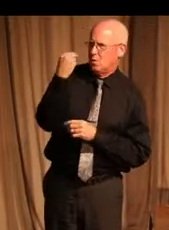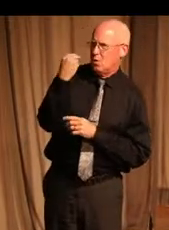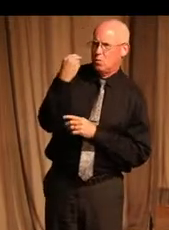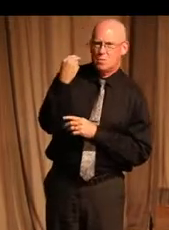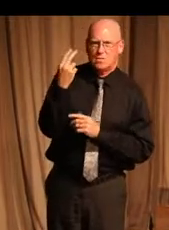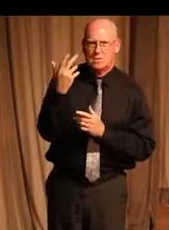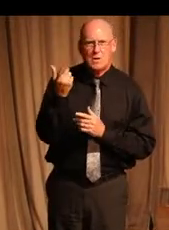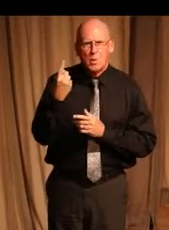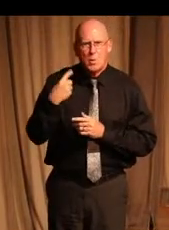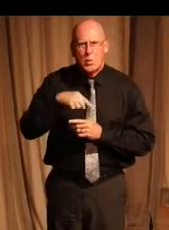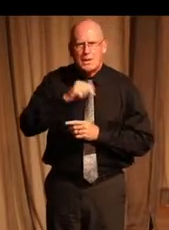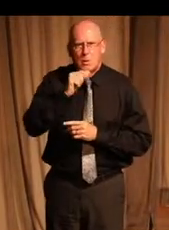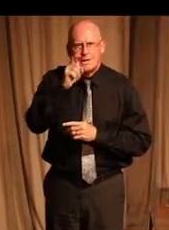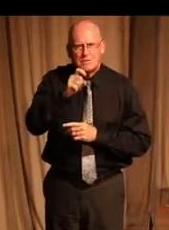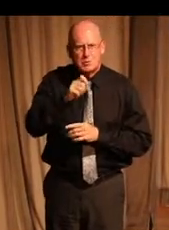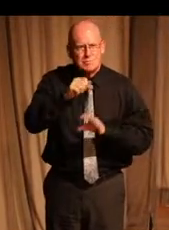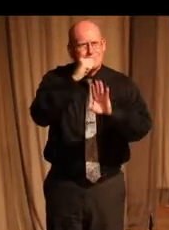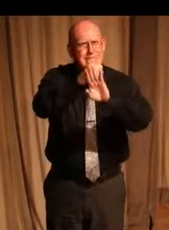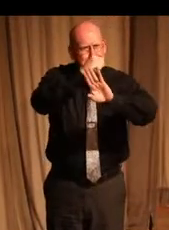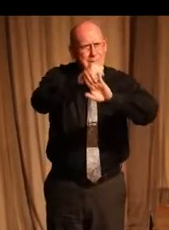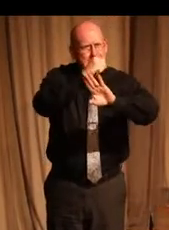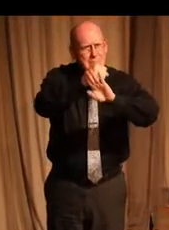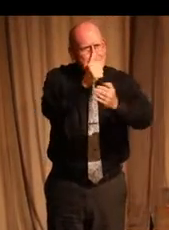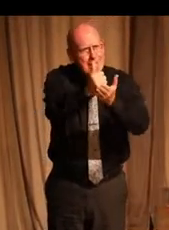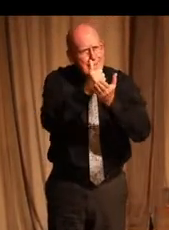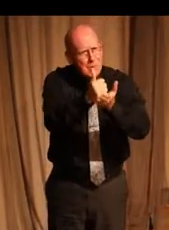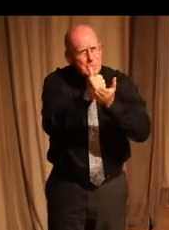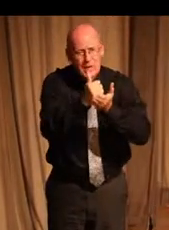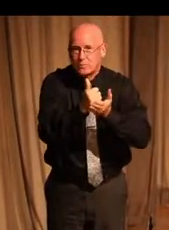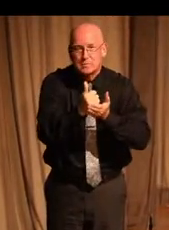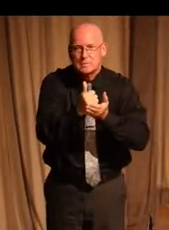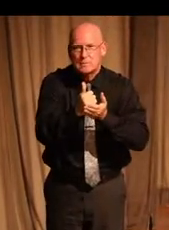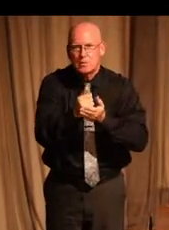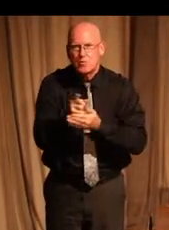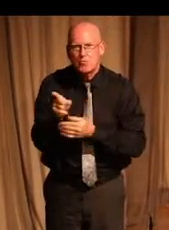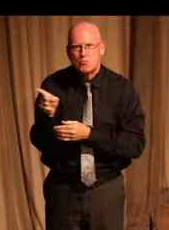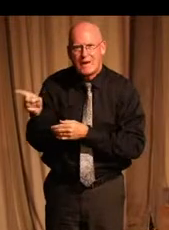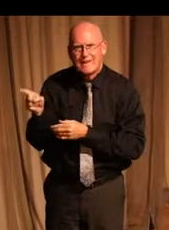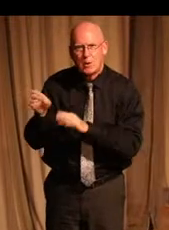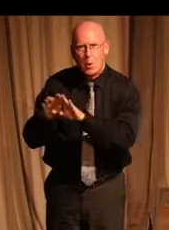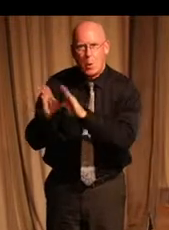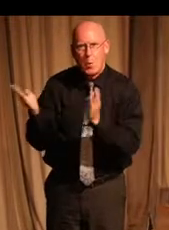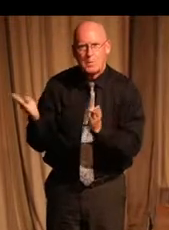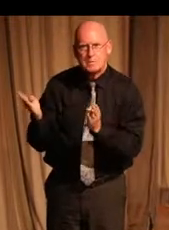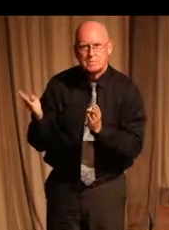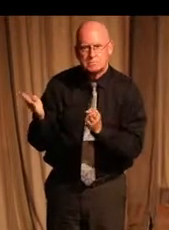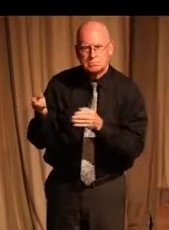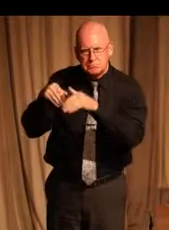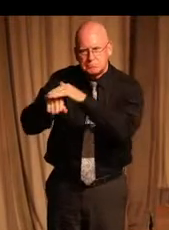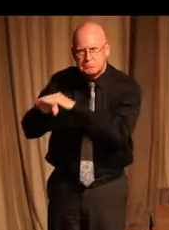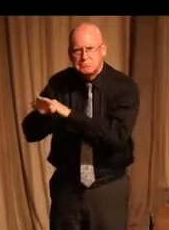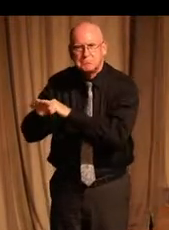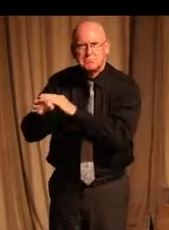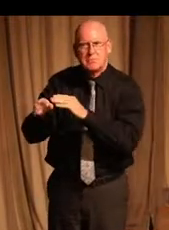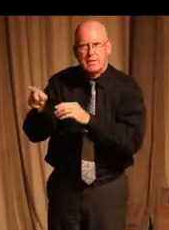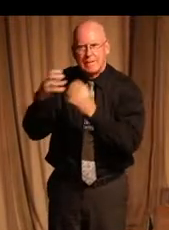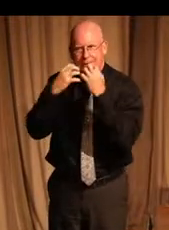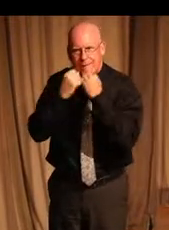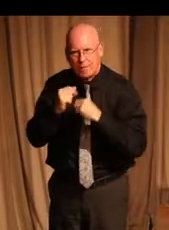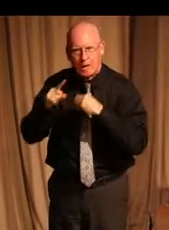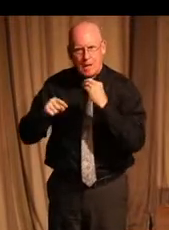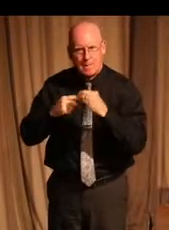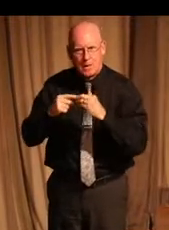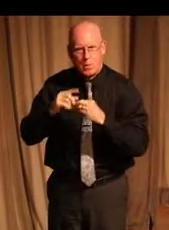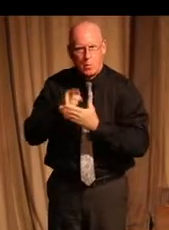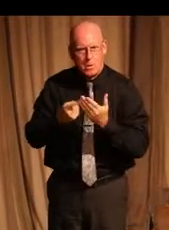banging up and like beating our souls up on a closed door. Turn around, there's an open door right there, and they have a party in there, and they actually care about what you're doing and